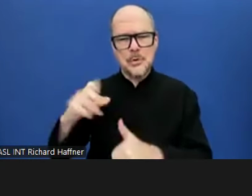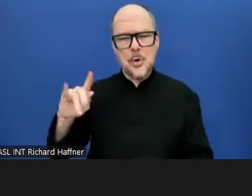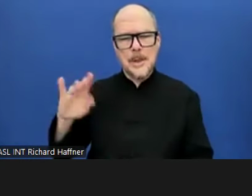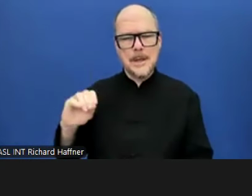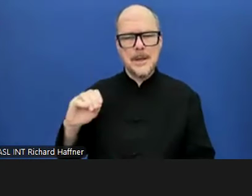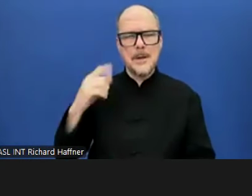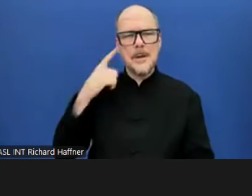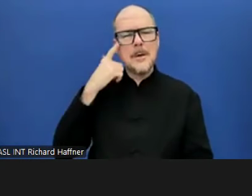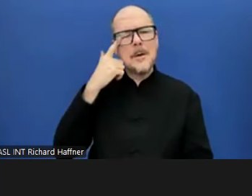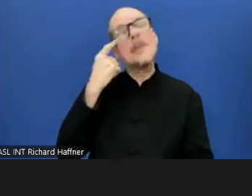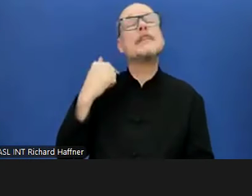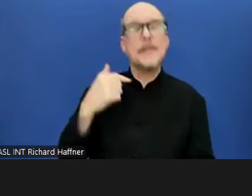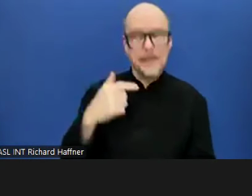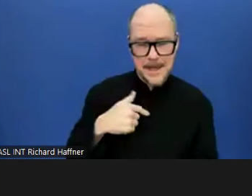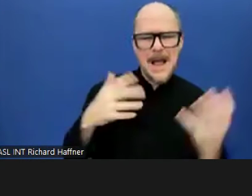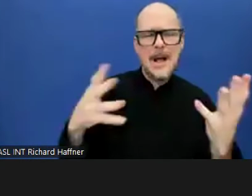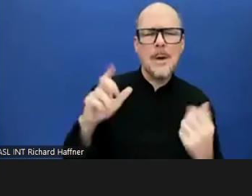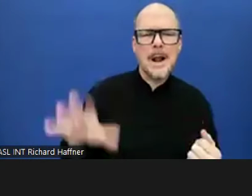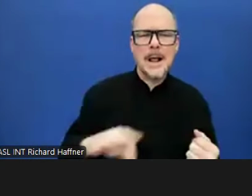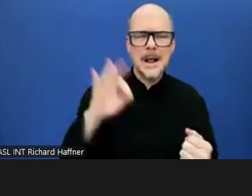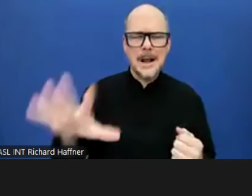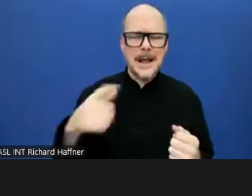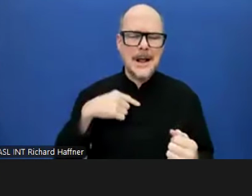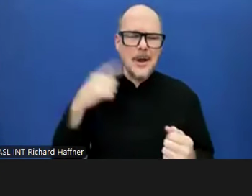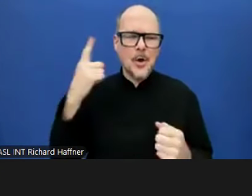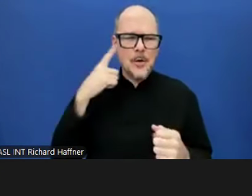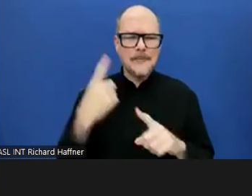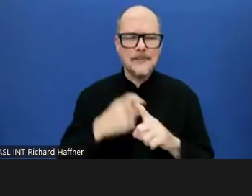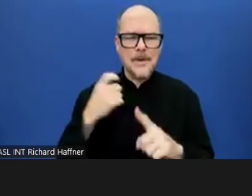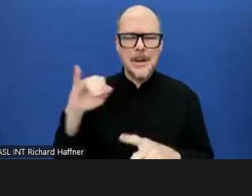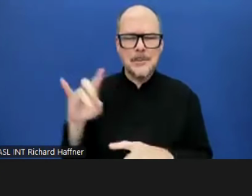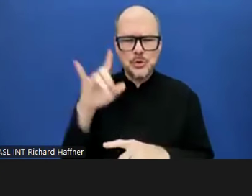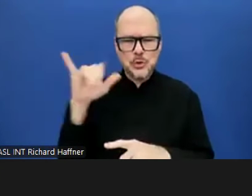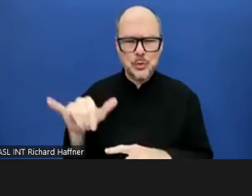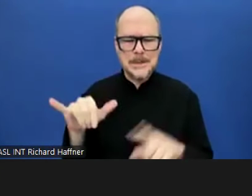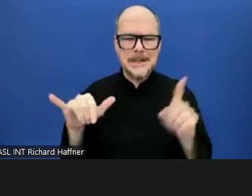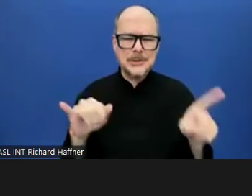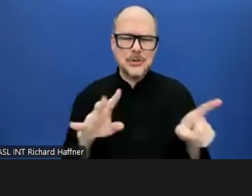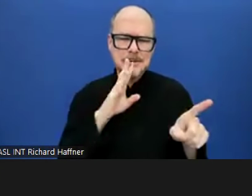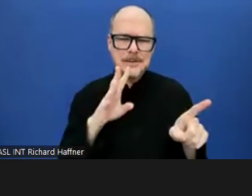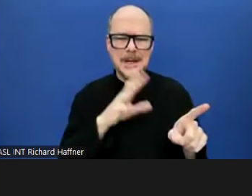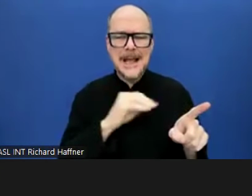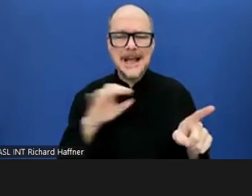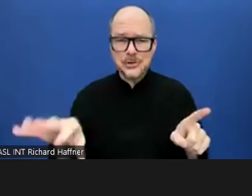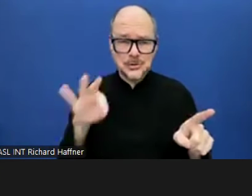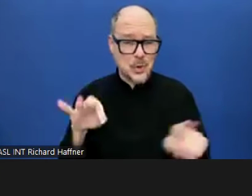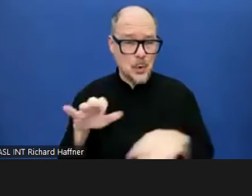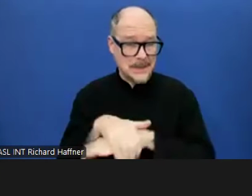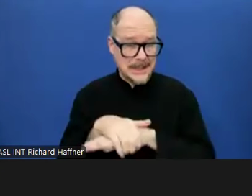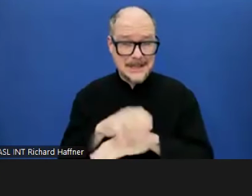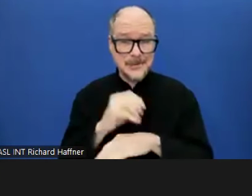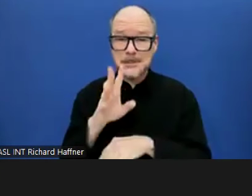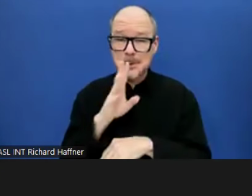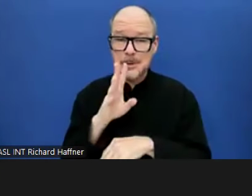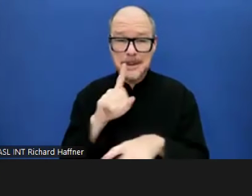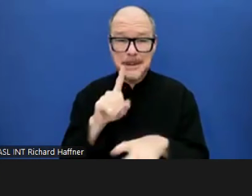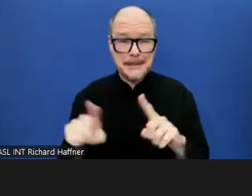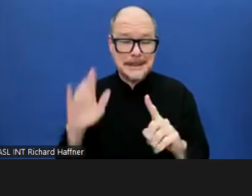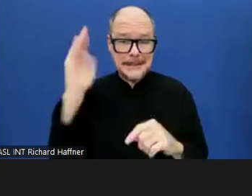I just wanted to interject that I just heard from Judy that she is talking. She has chosen the English. She has been talking, but I guess